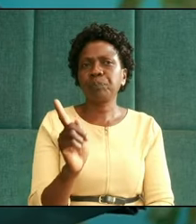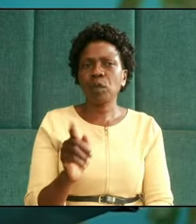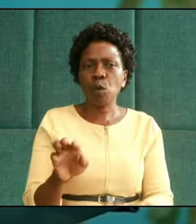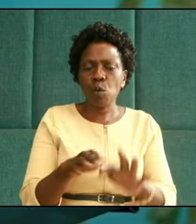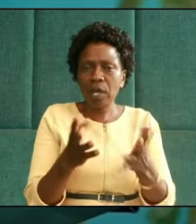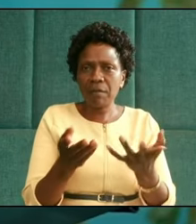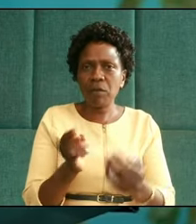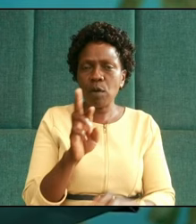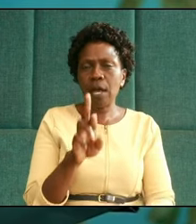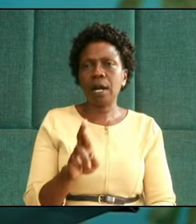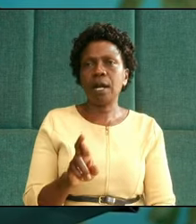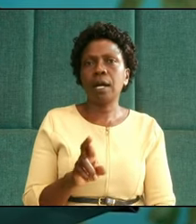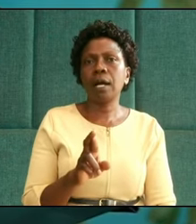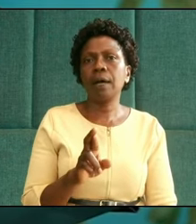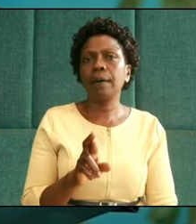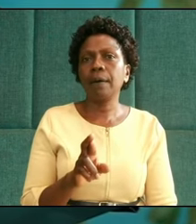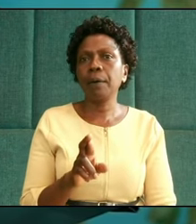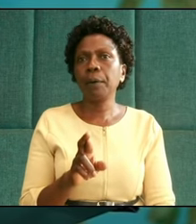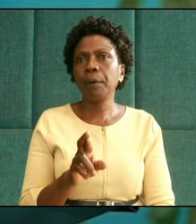wherever you are.